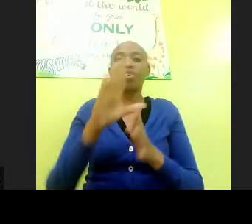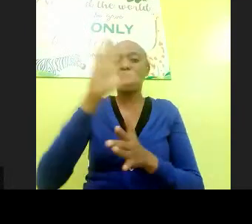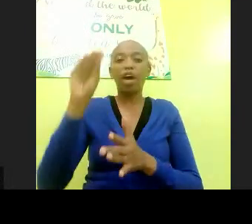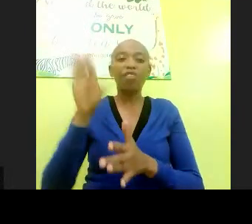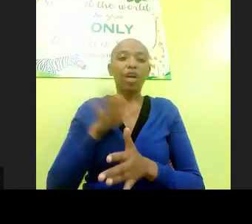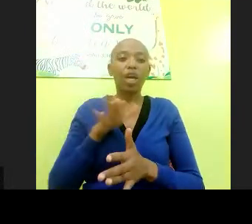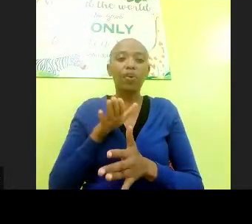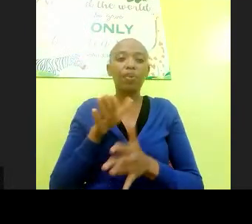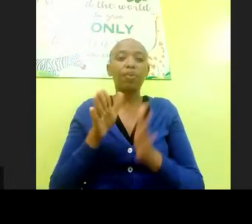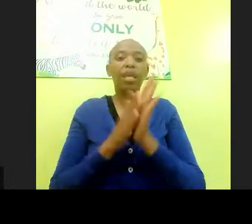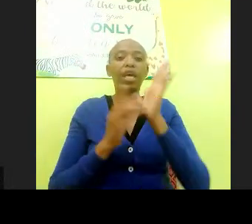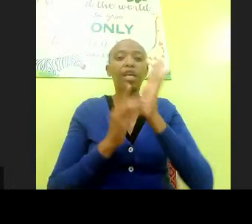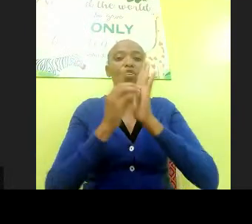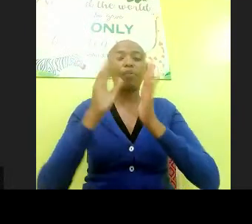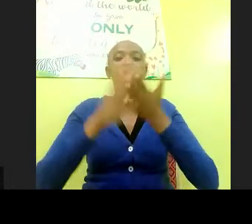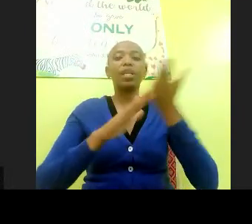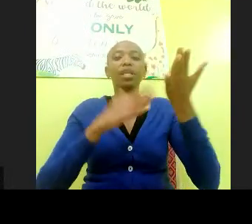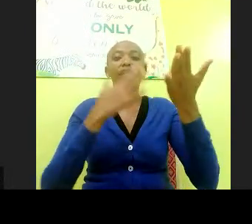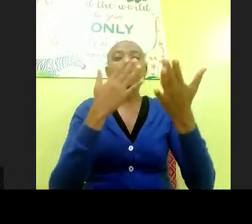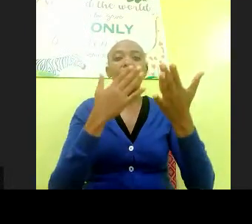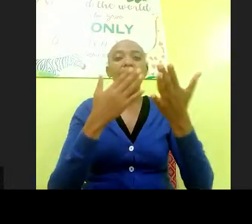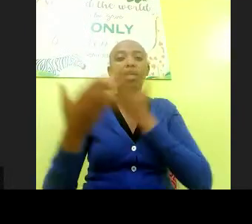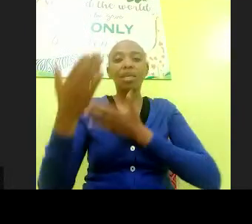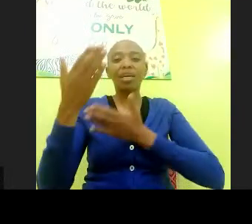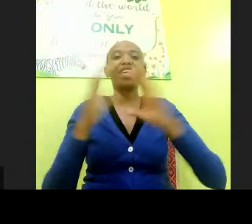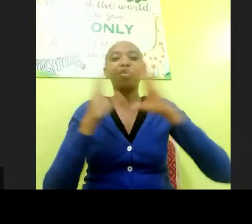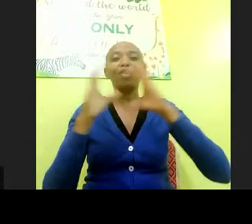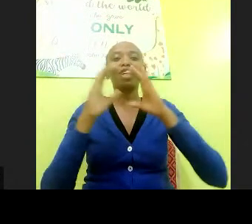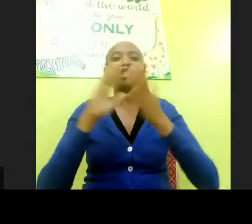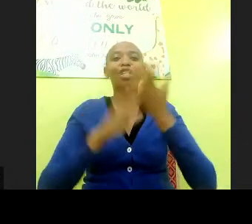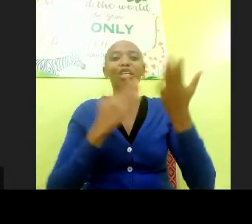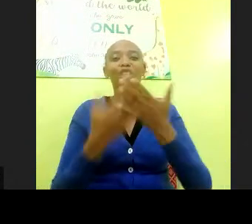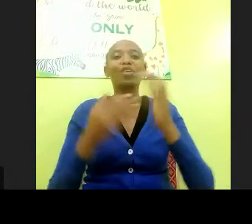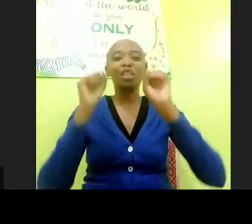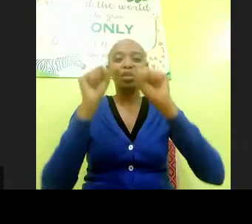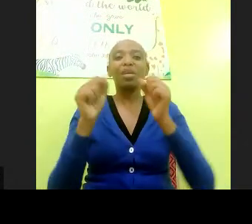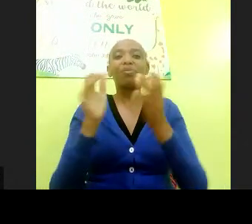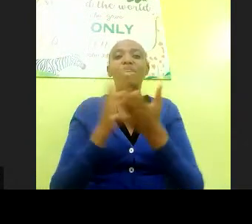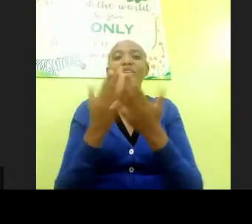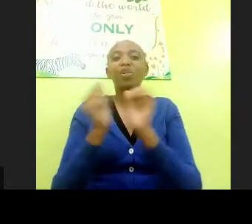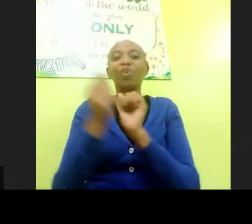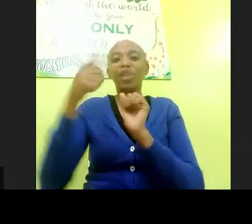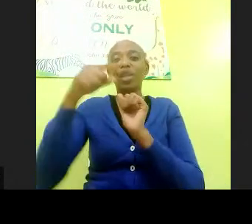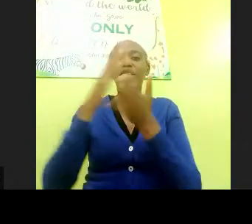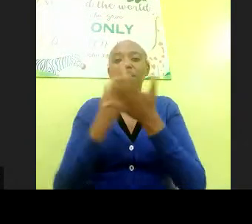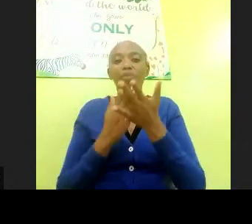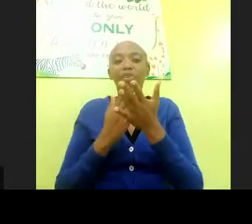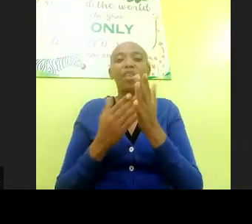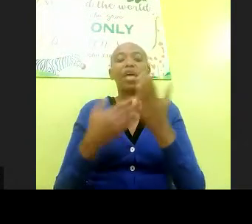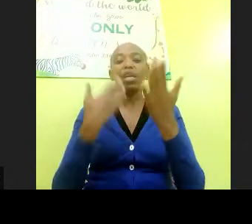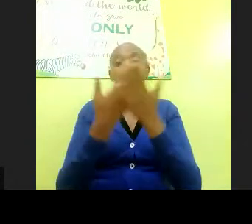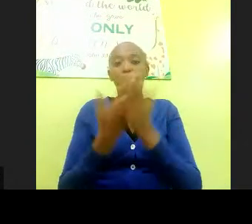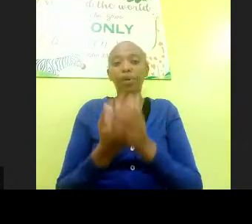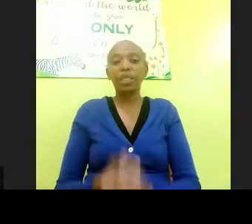and Development and Communication Network, to be able to share with us some welcoming remarks.